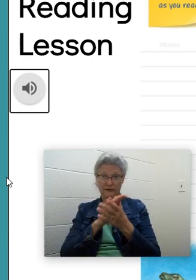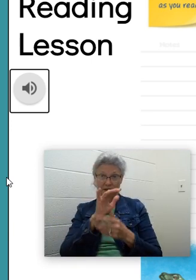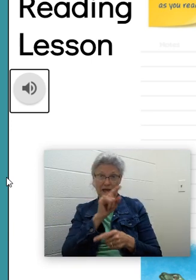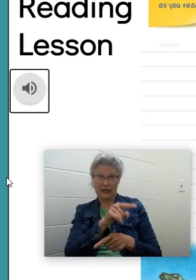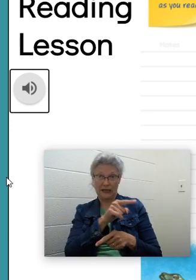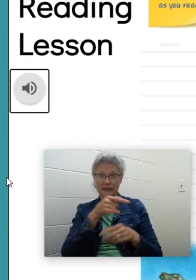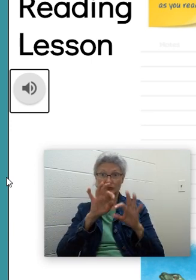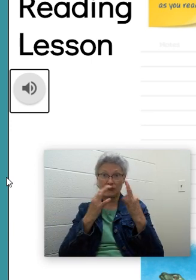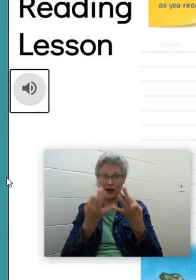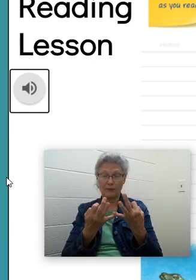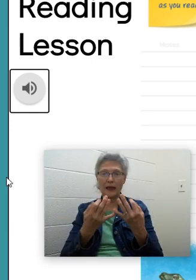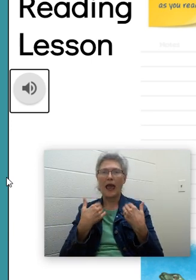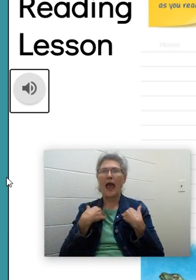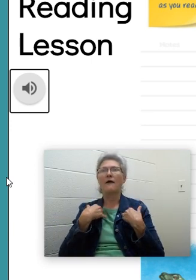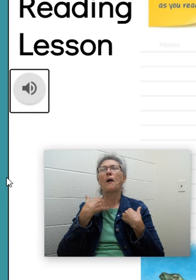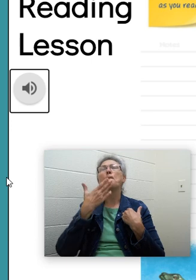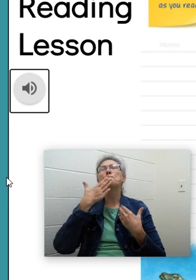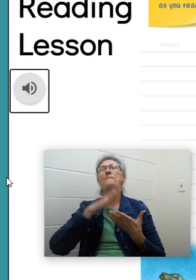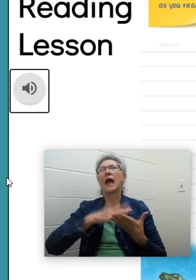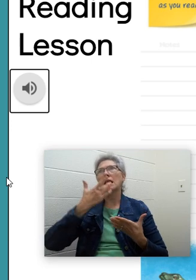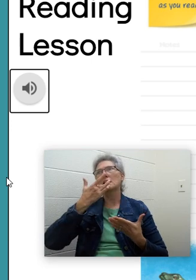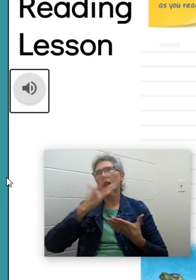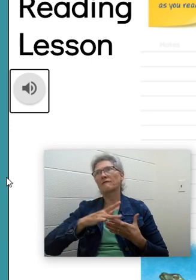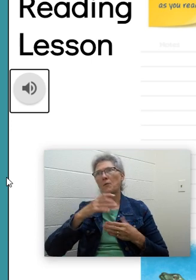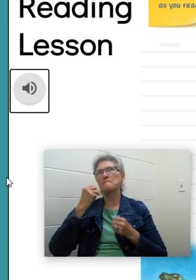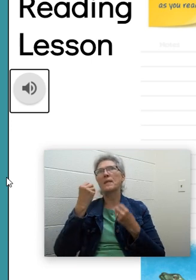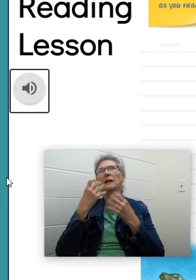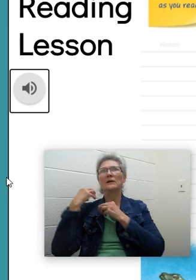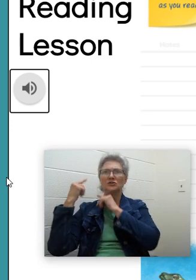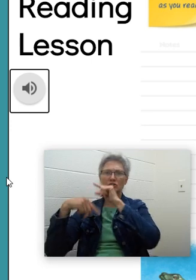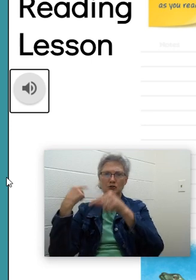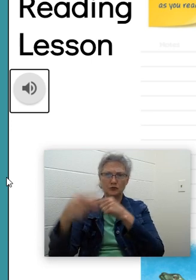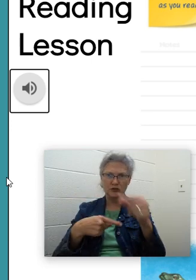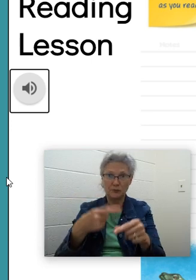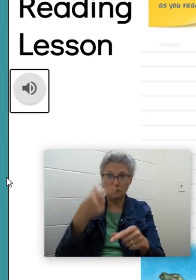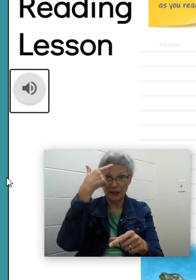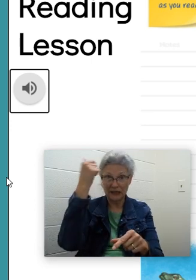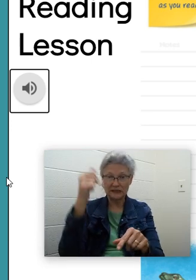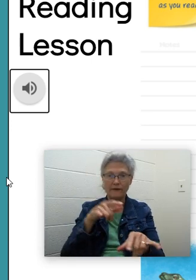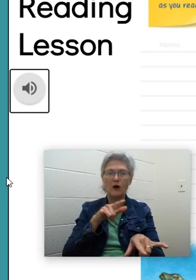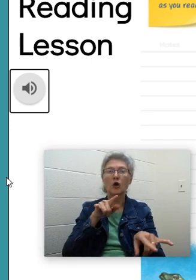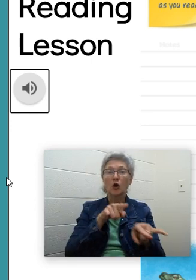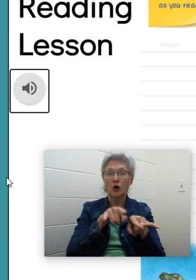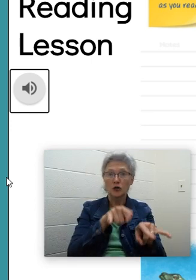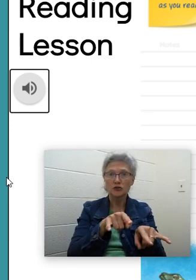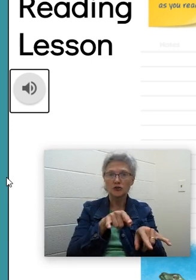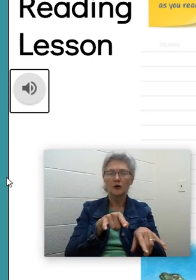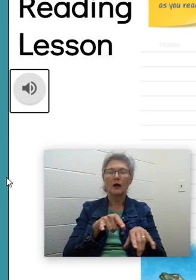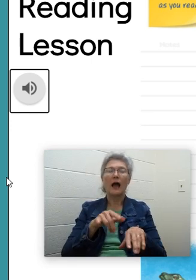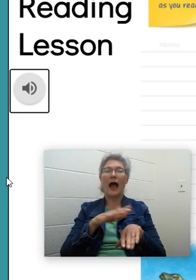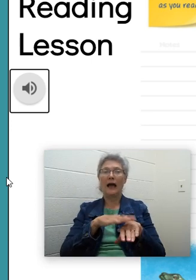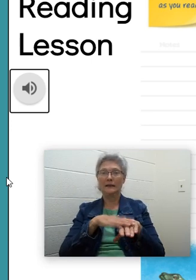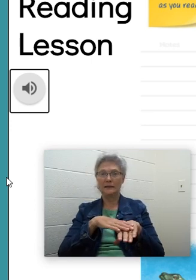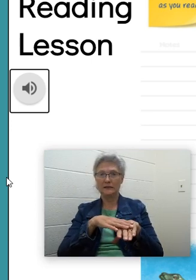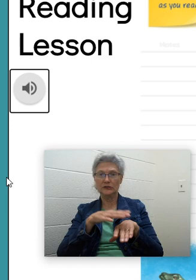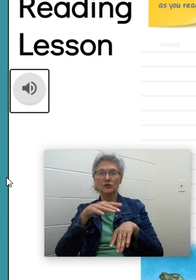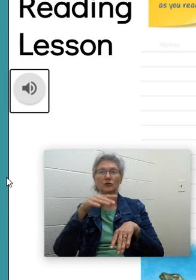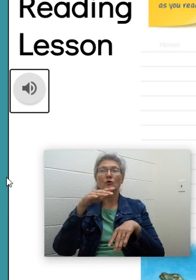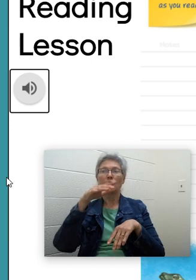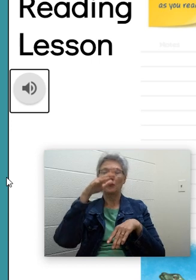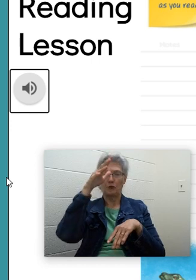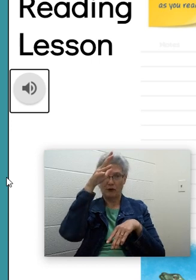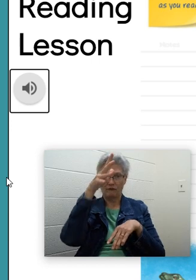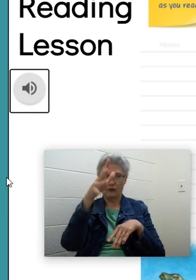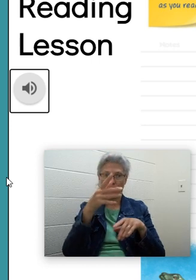he and his family have had bad luck for generations due to a curse put on his great-great-grandfather by a